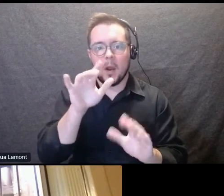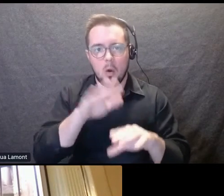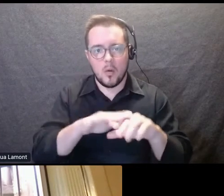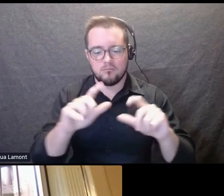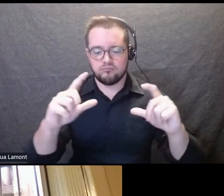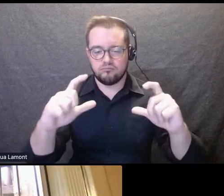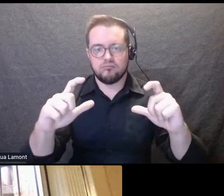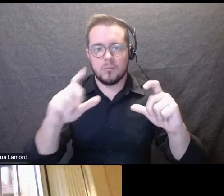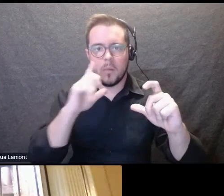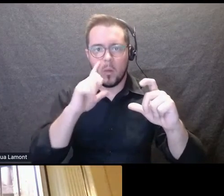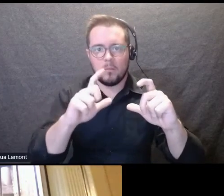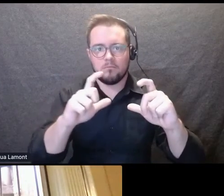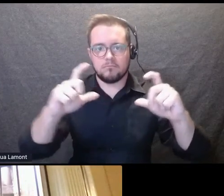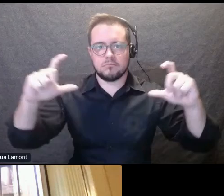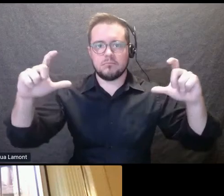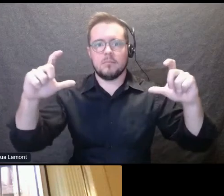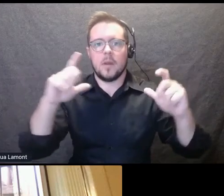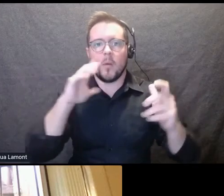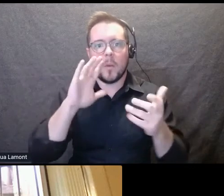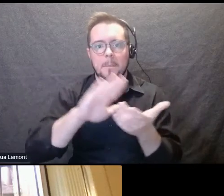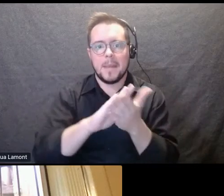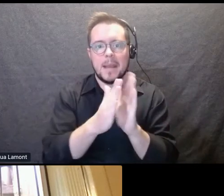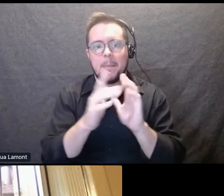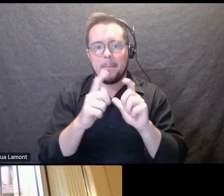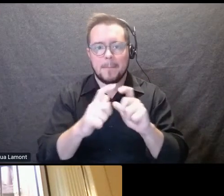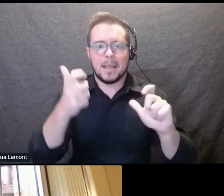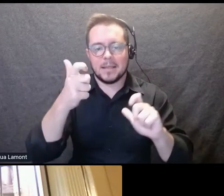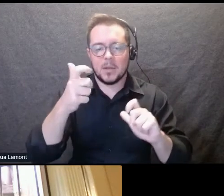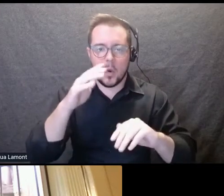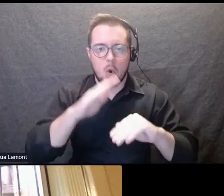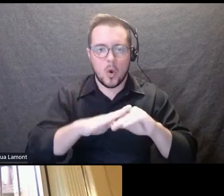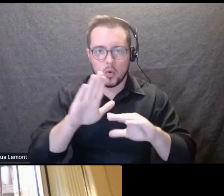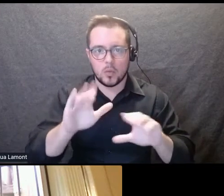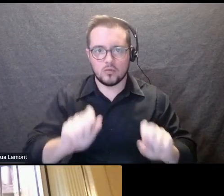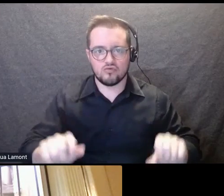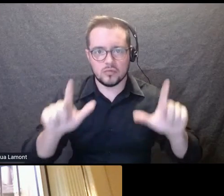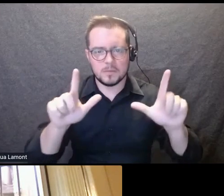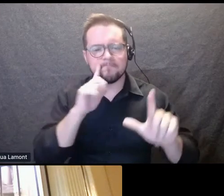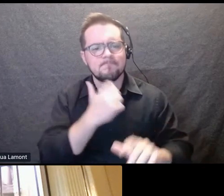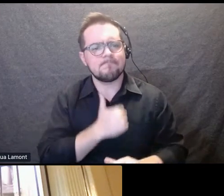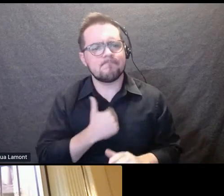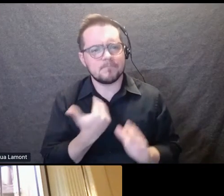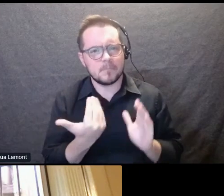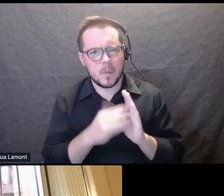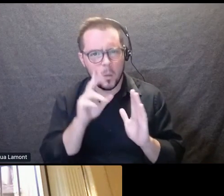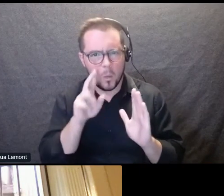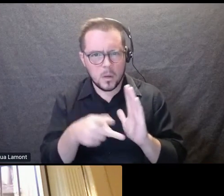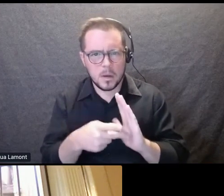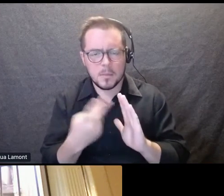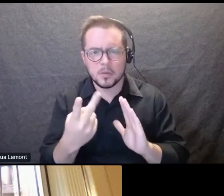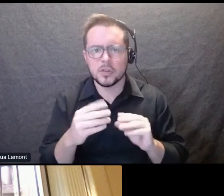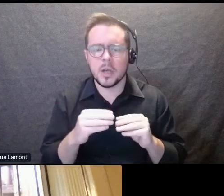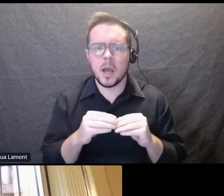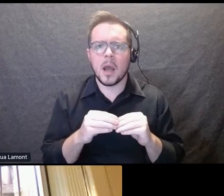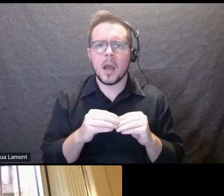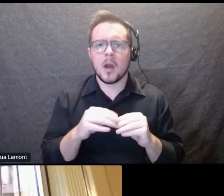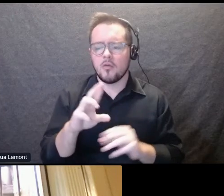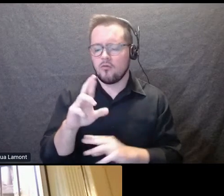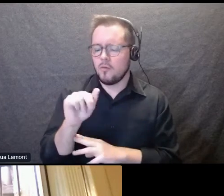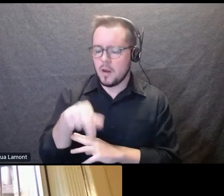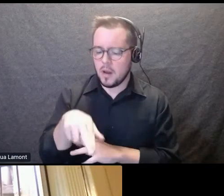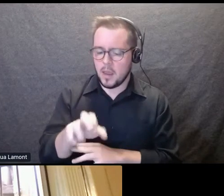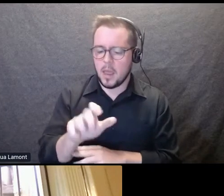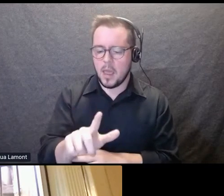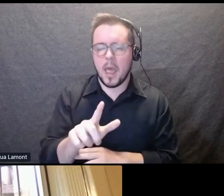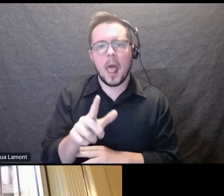and it will expand to be the largest one. And actually, I'm so sorry, I just want to double check, Raquel, regarding